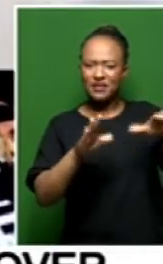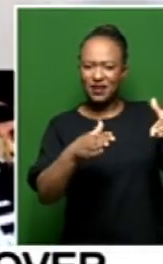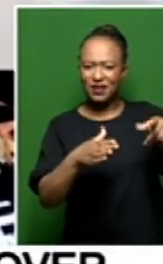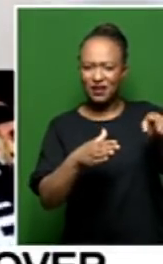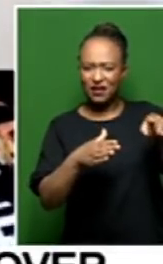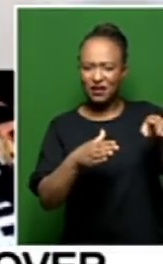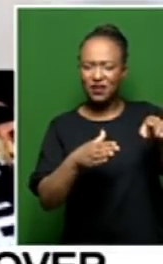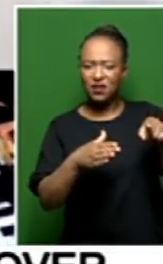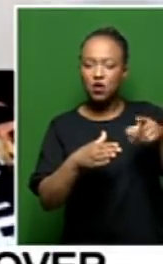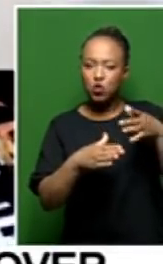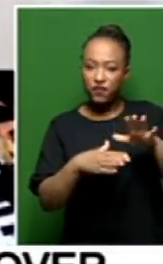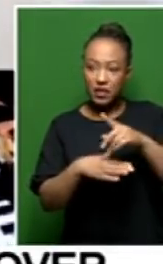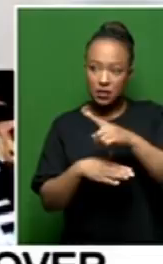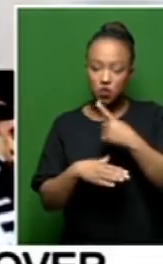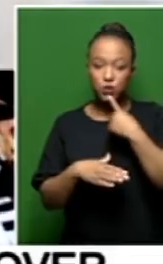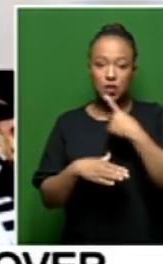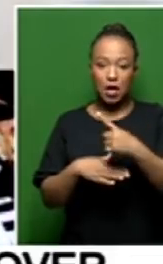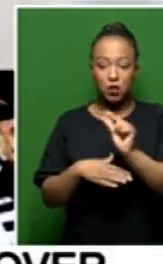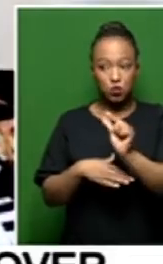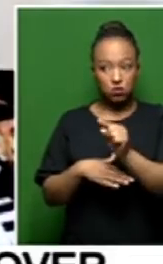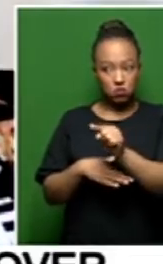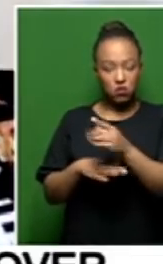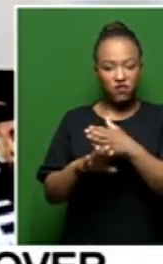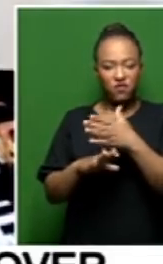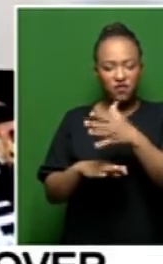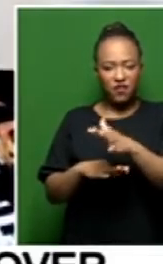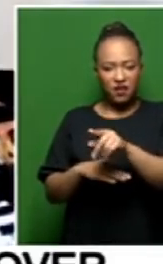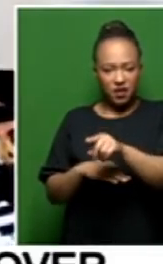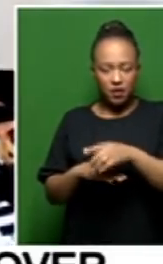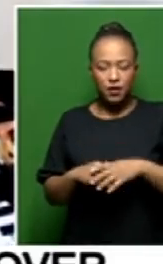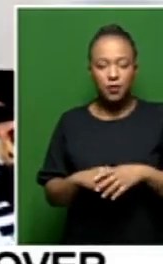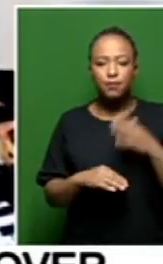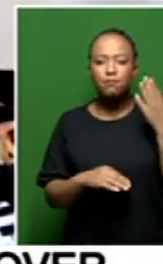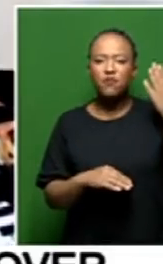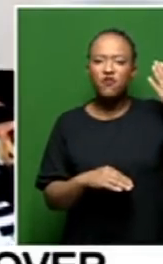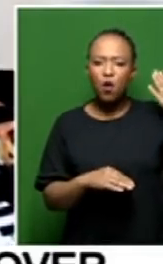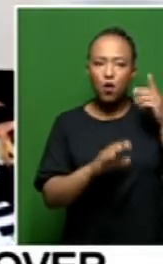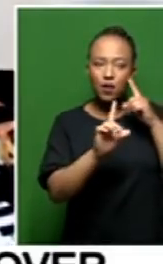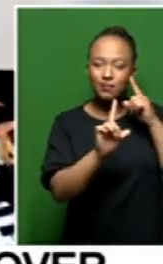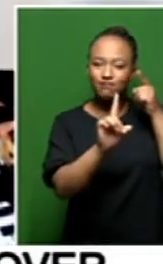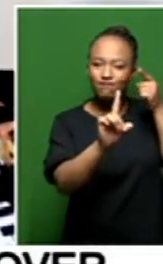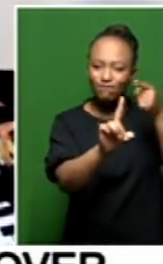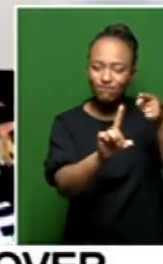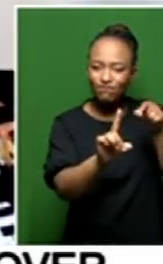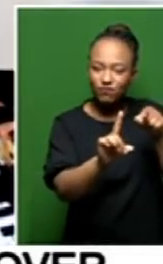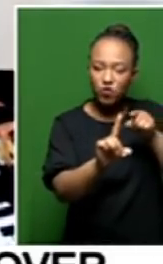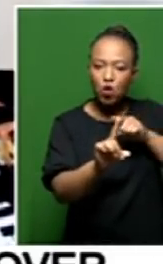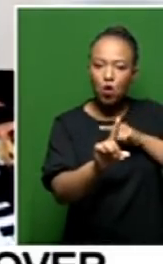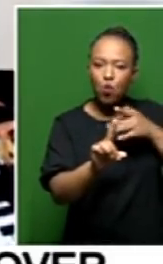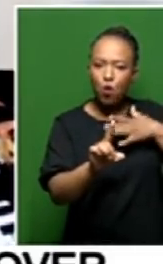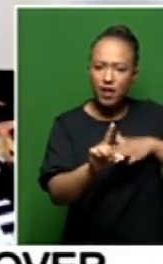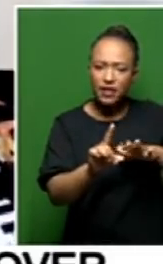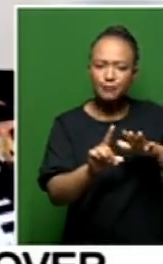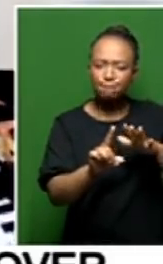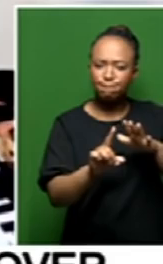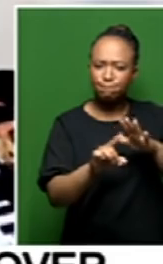you pointed out just a short while ago, whereas the initial intent was to have a very narrow